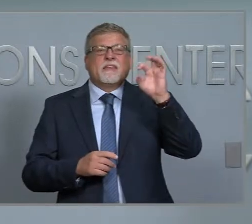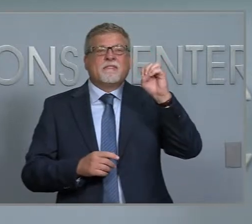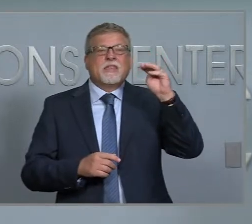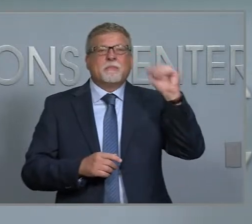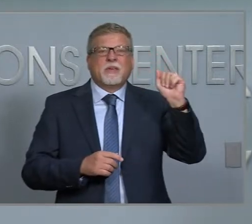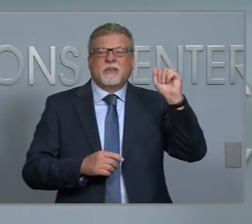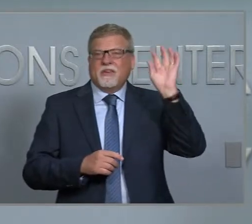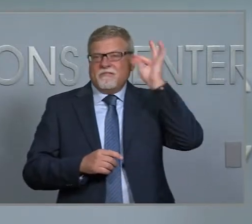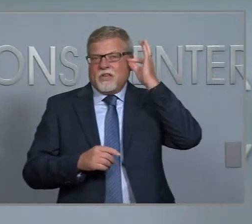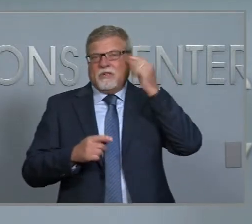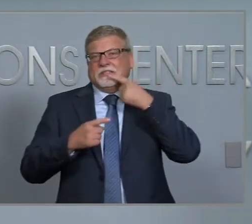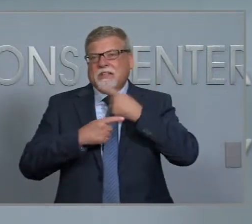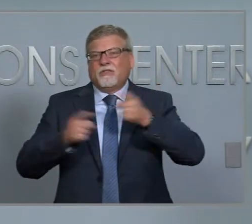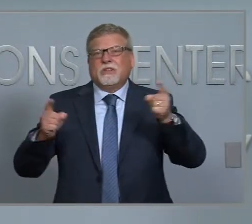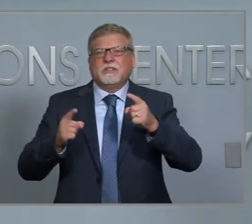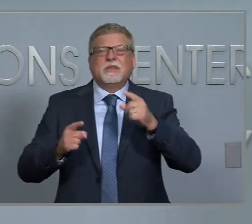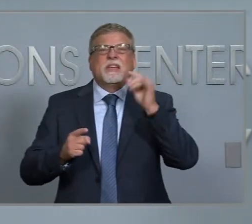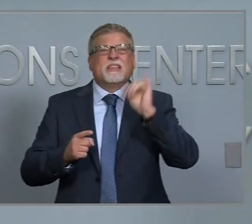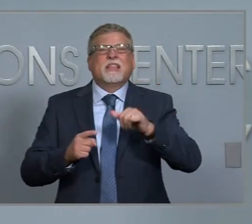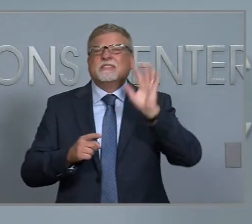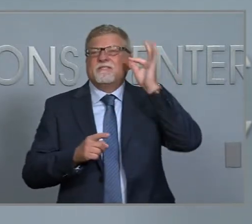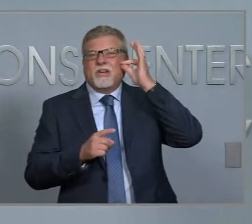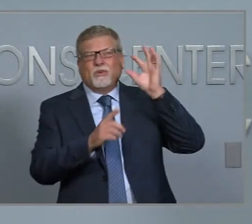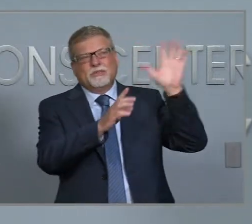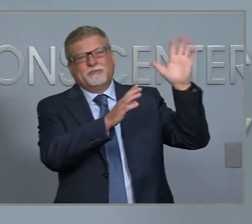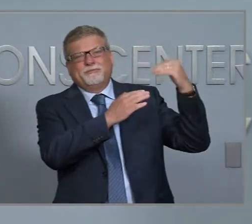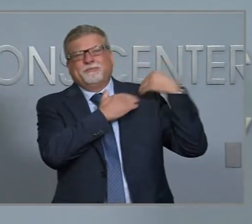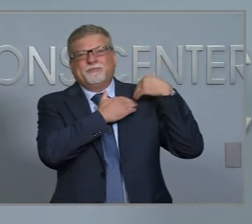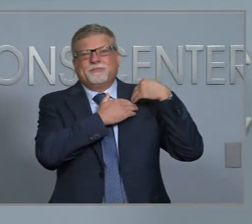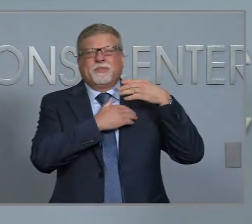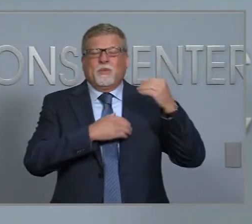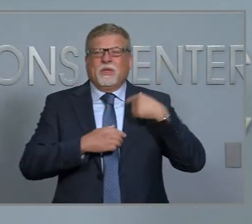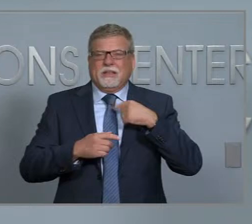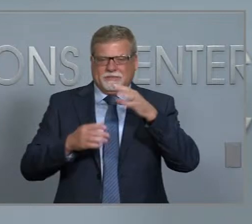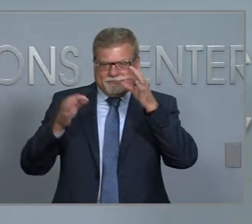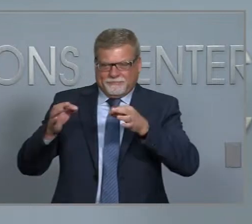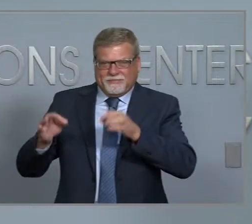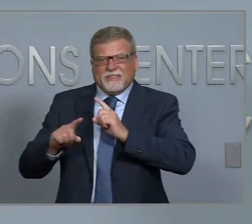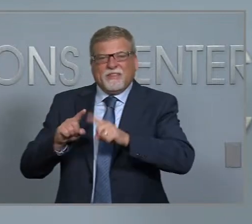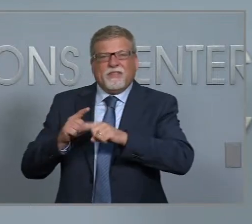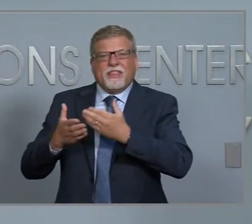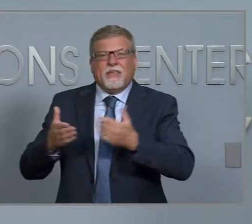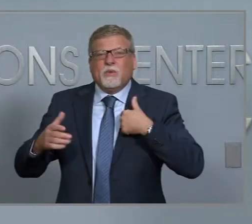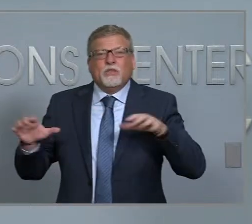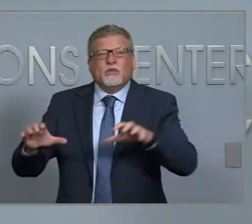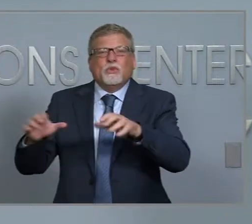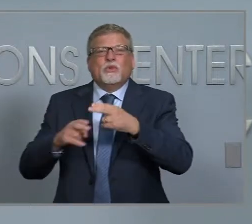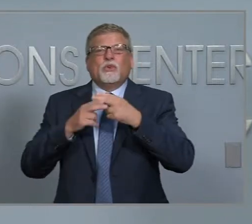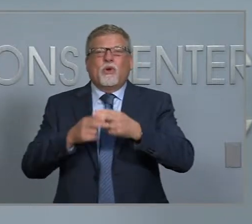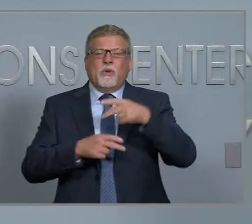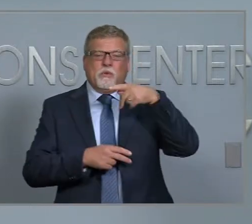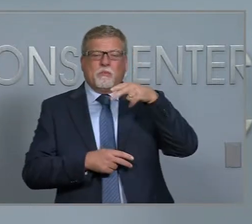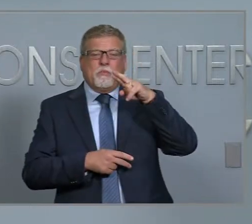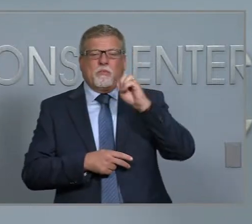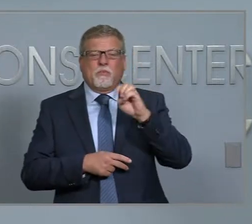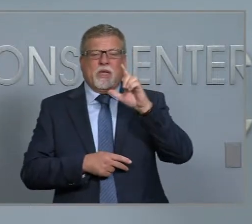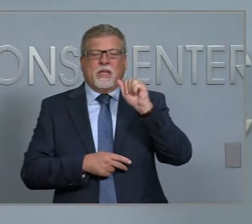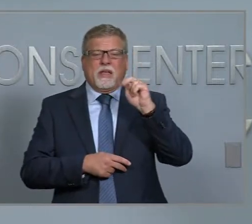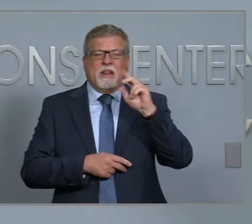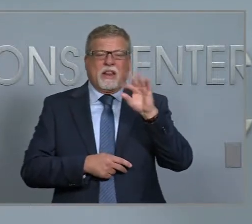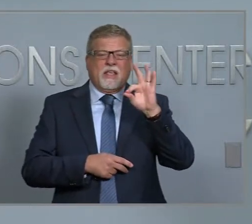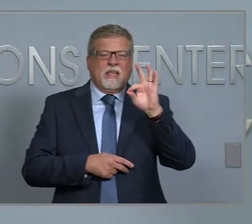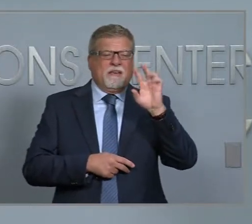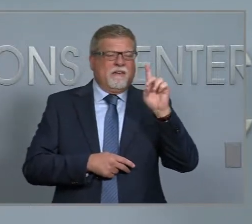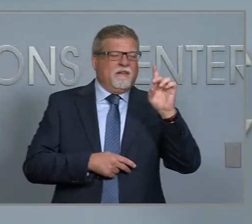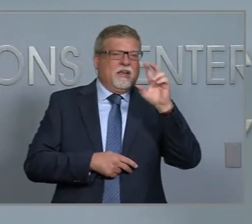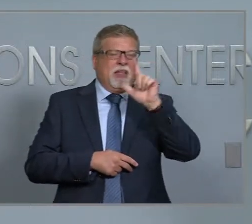guidance. That's how we categorize the various response options and activities that we do. For pre-landfall, generally FEMA will constrain